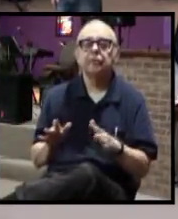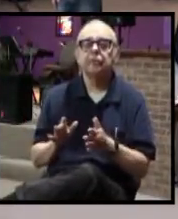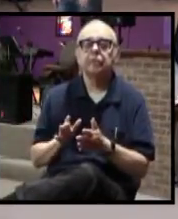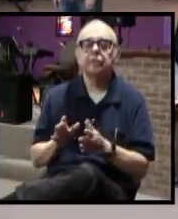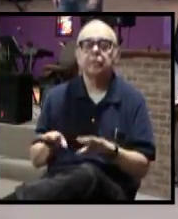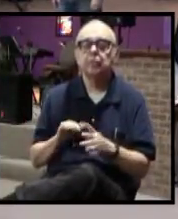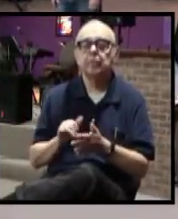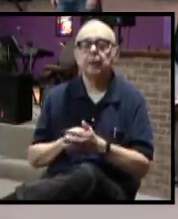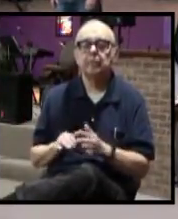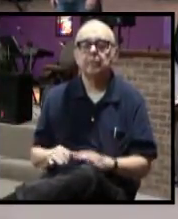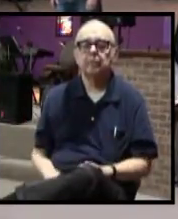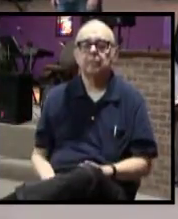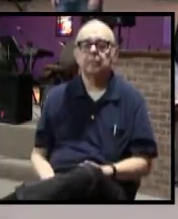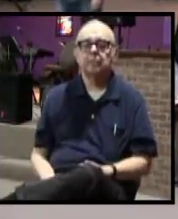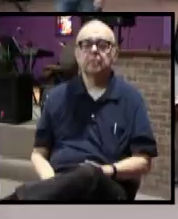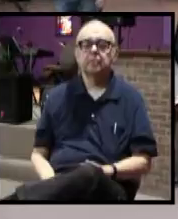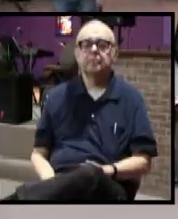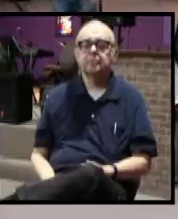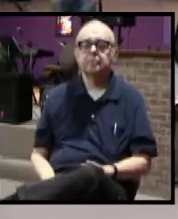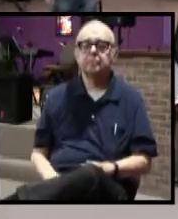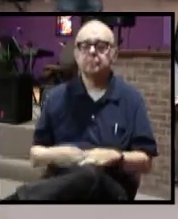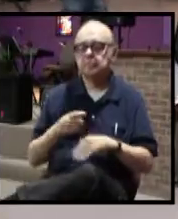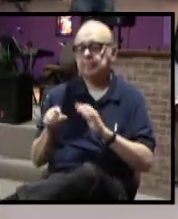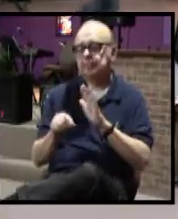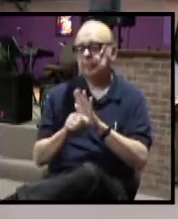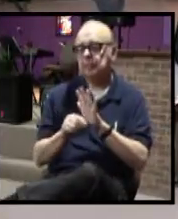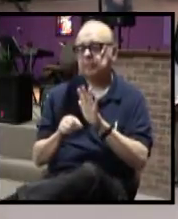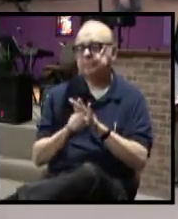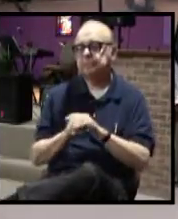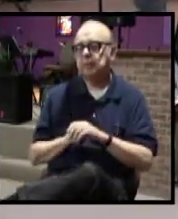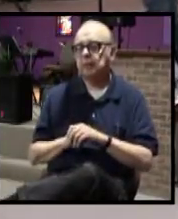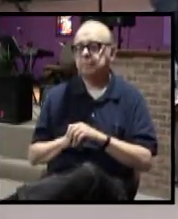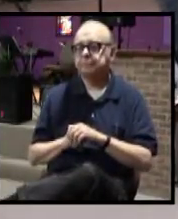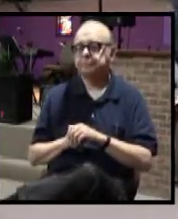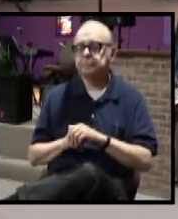How's he going to react? Here's our next verses.